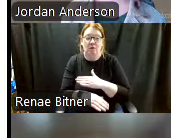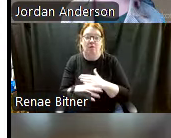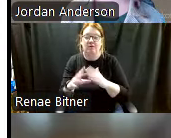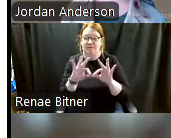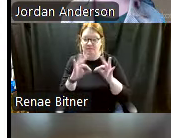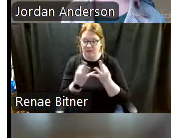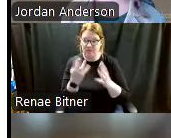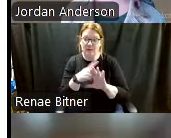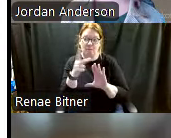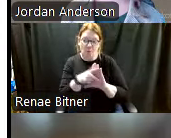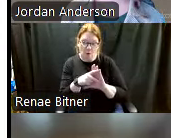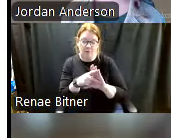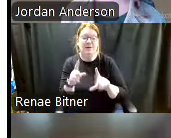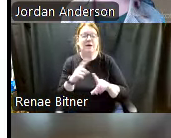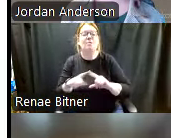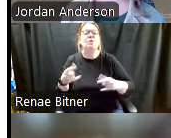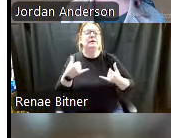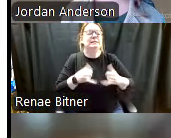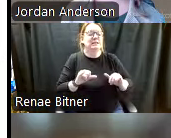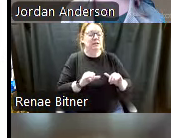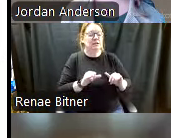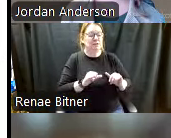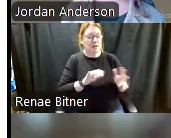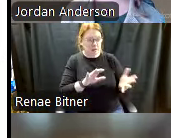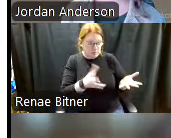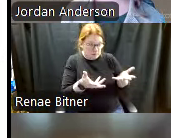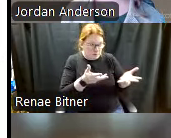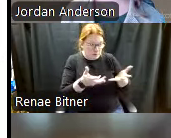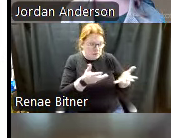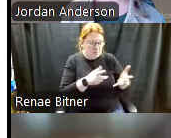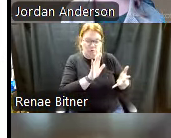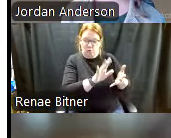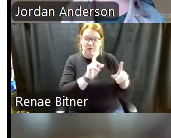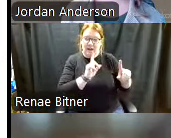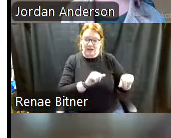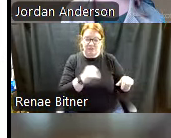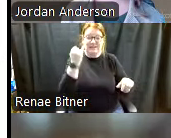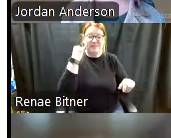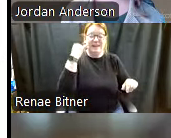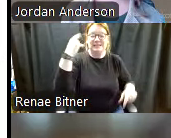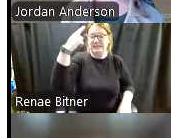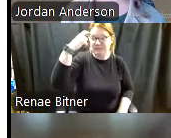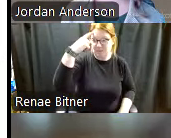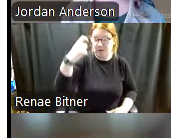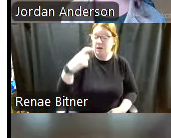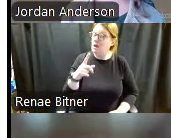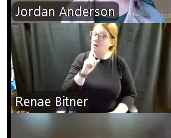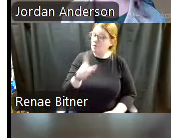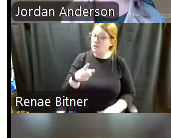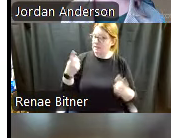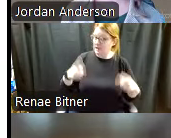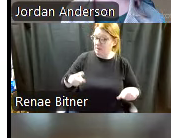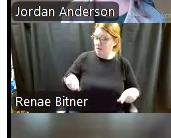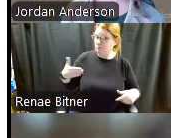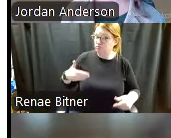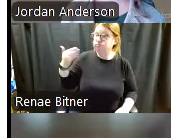program, but we can still help navigate them to get what the answers they need. And this has been happening more and more now since we've